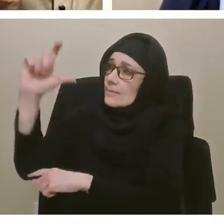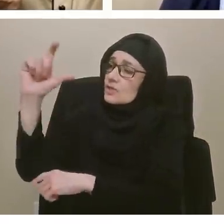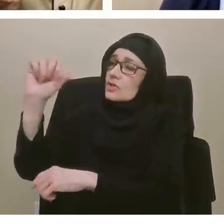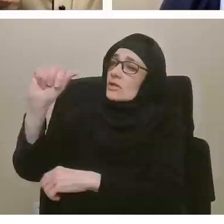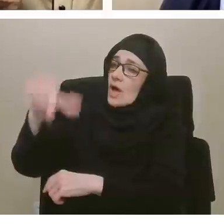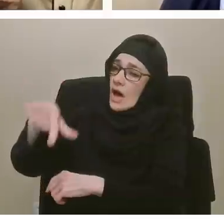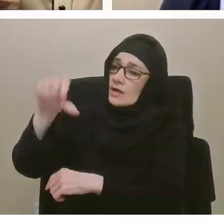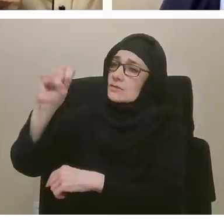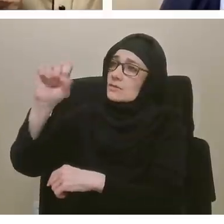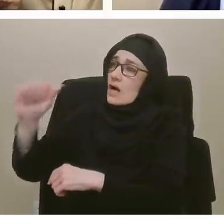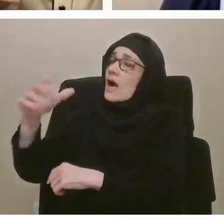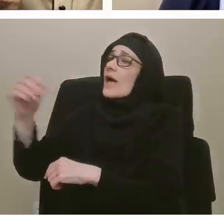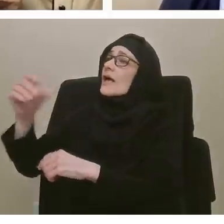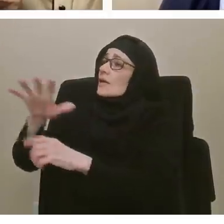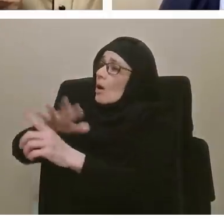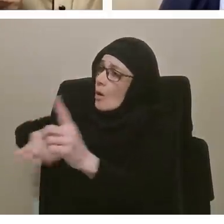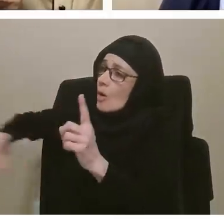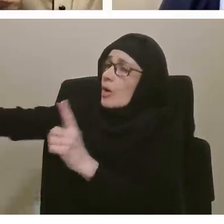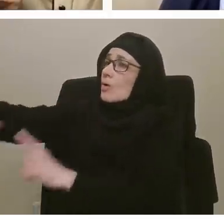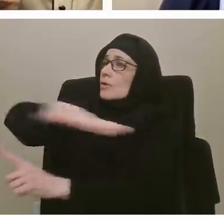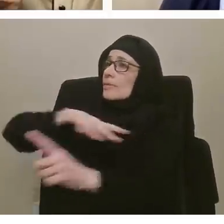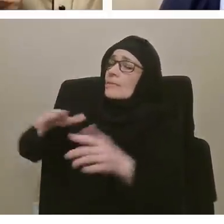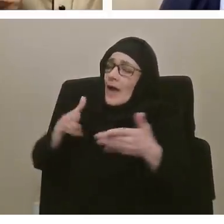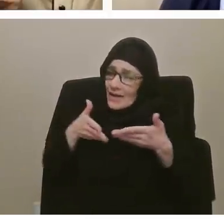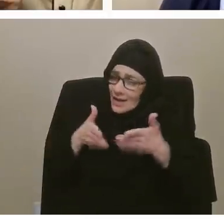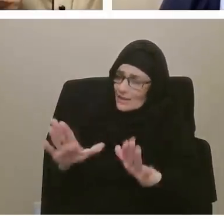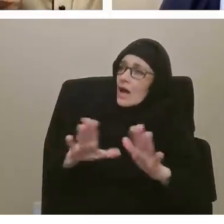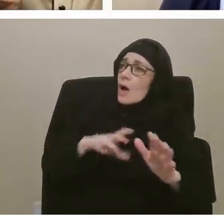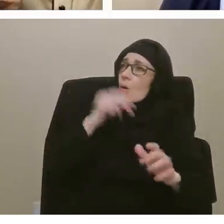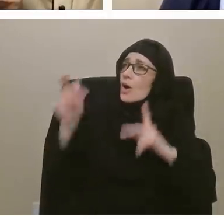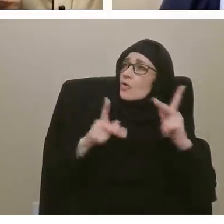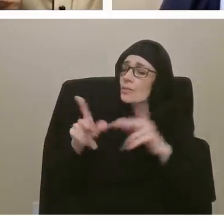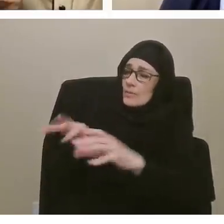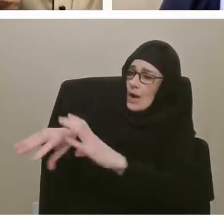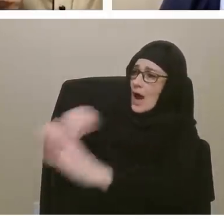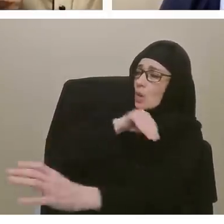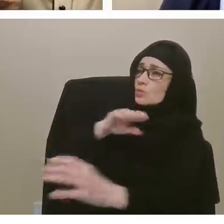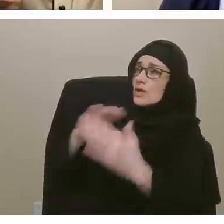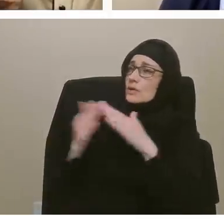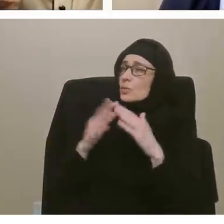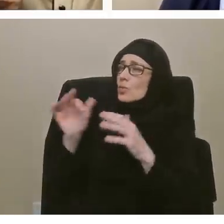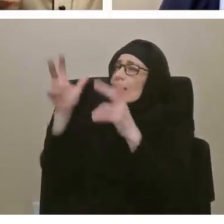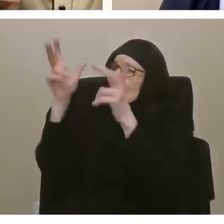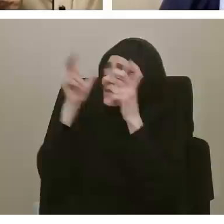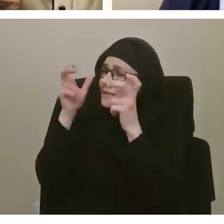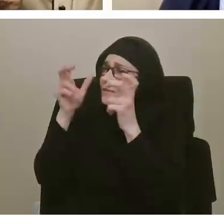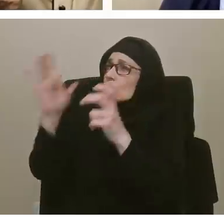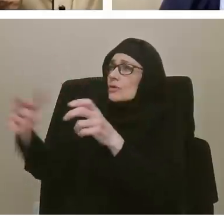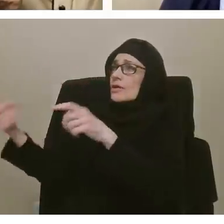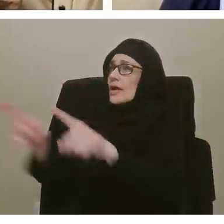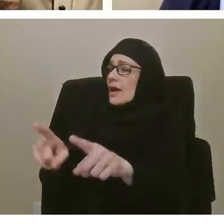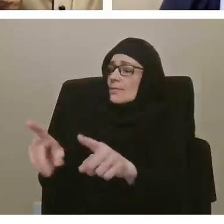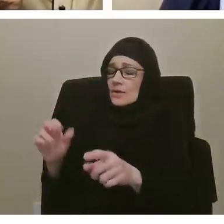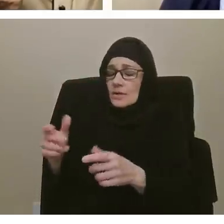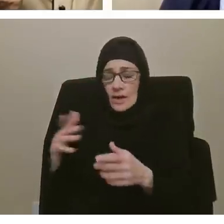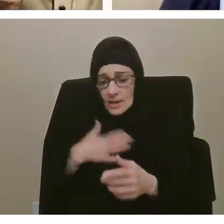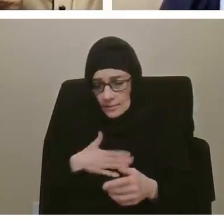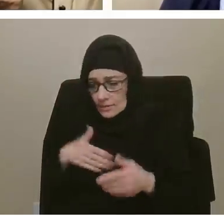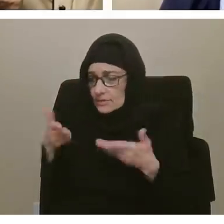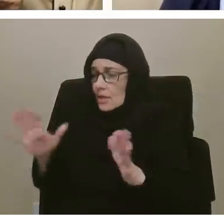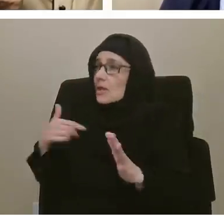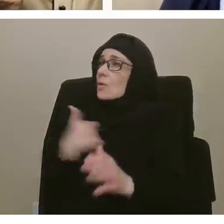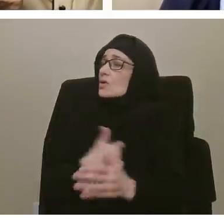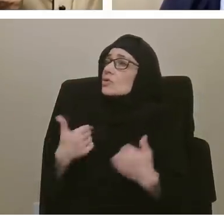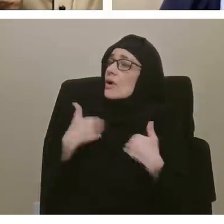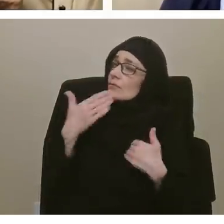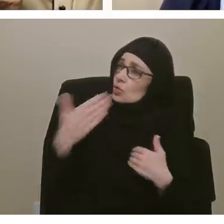international community to see how evil what is transpiring there is, and use us all, Ya Allah, of good hearts and good minds